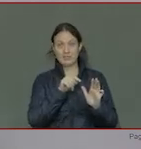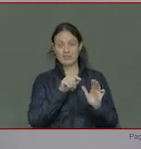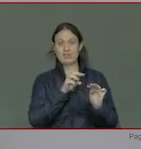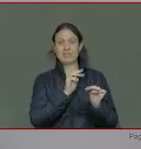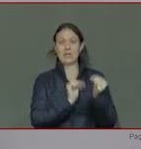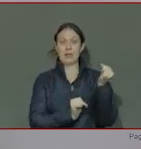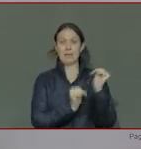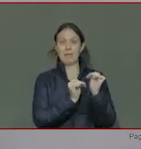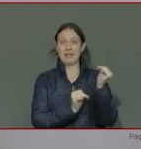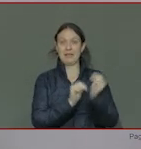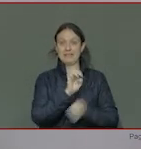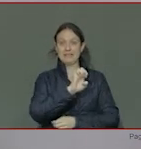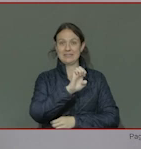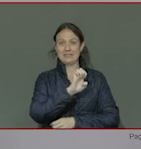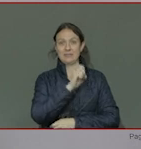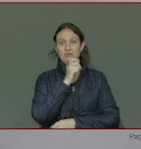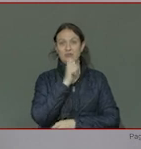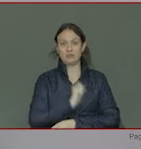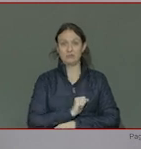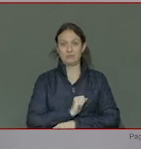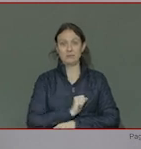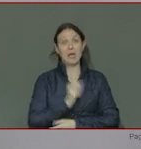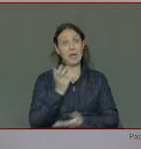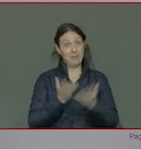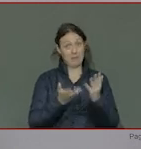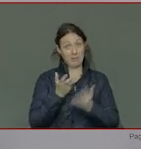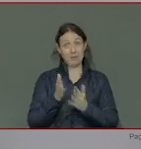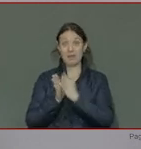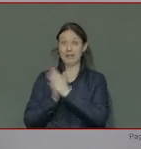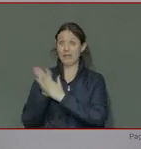energy. If there is friction,